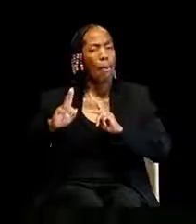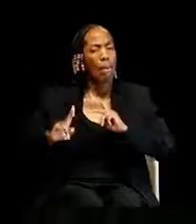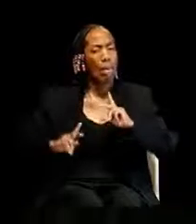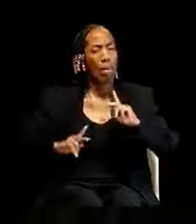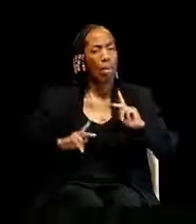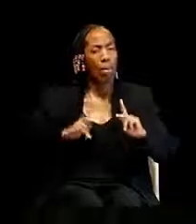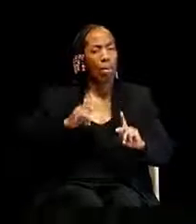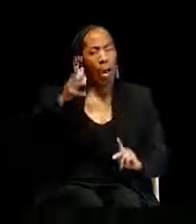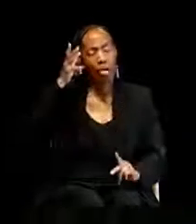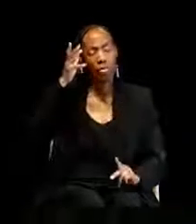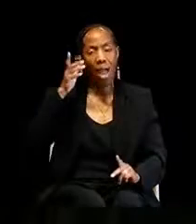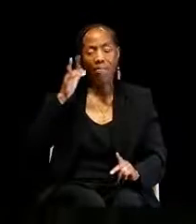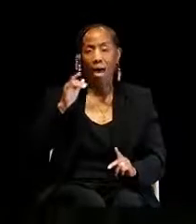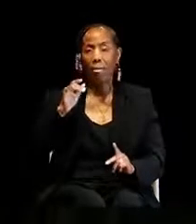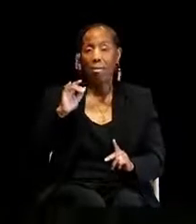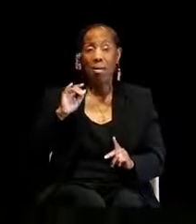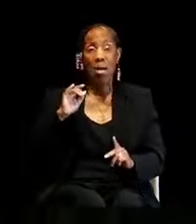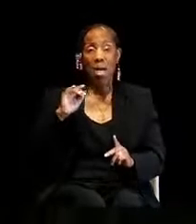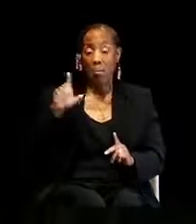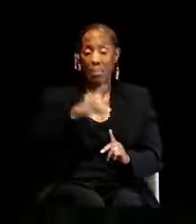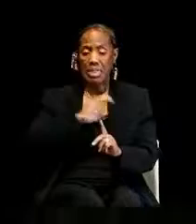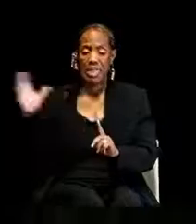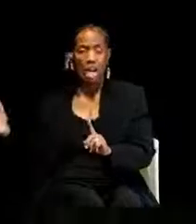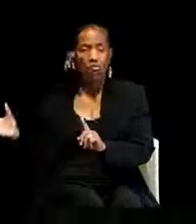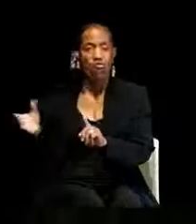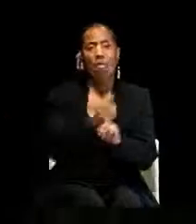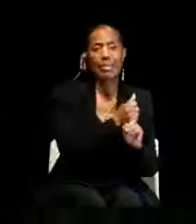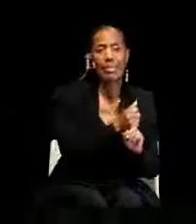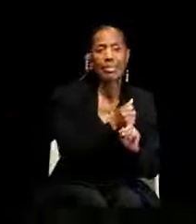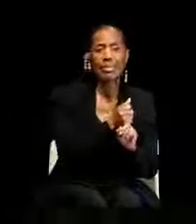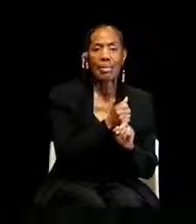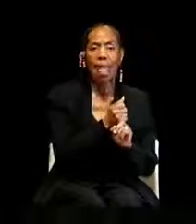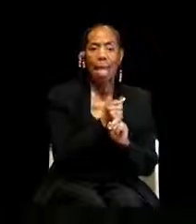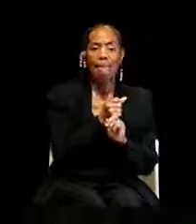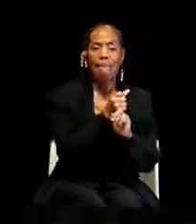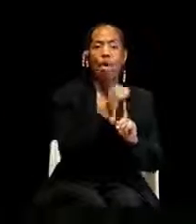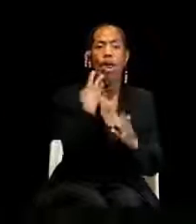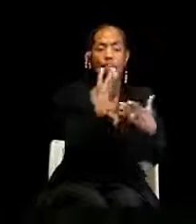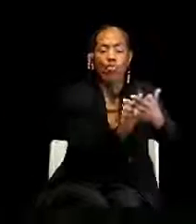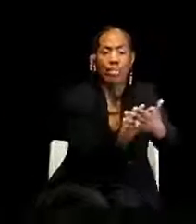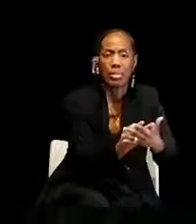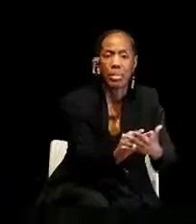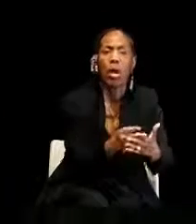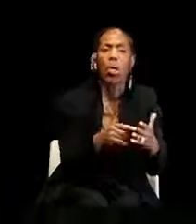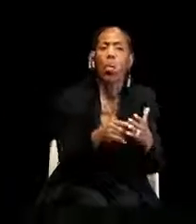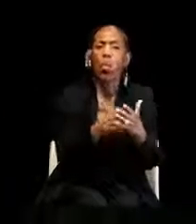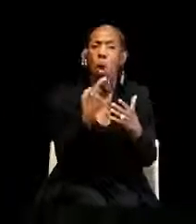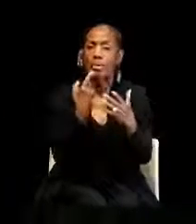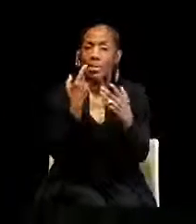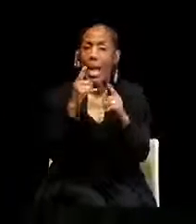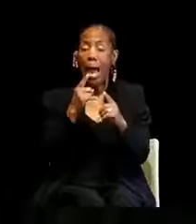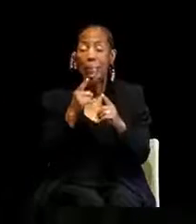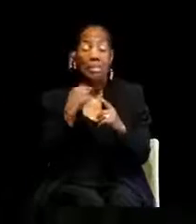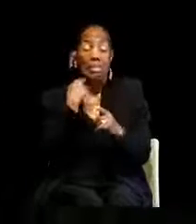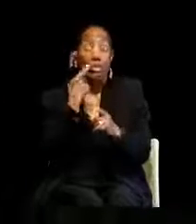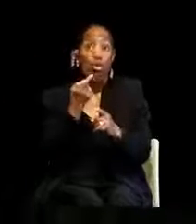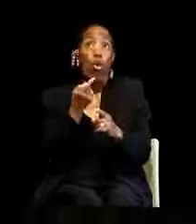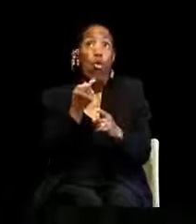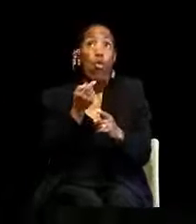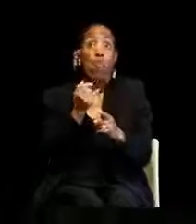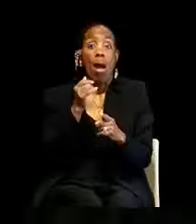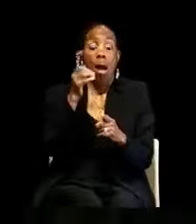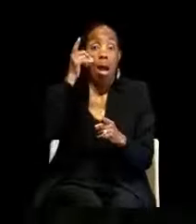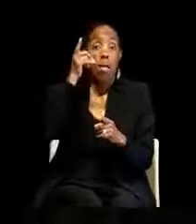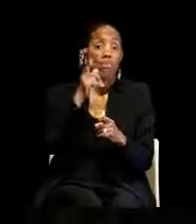And so he was arrested many times and he was also imprisoned. During one of the times, and he told my